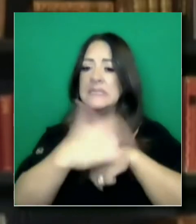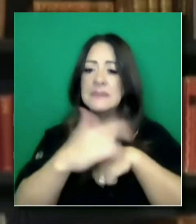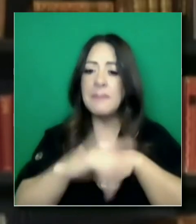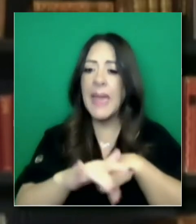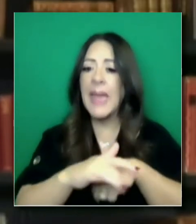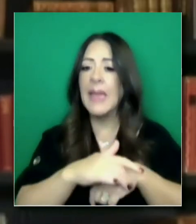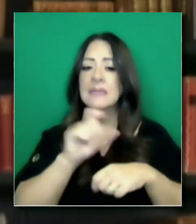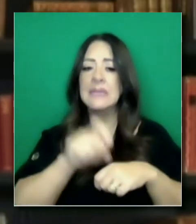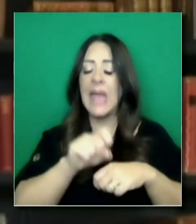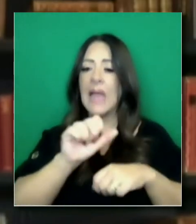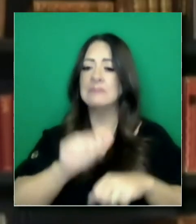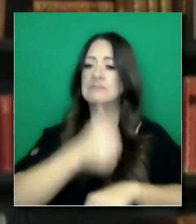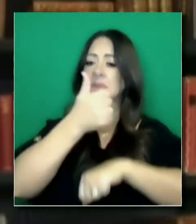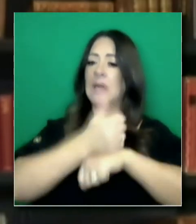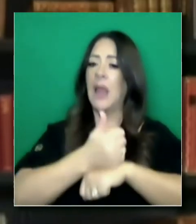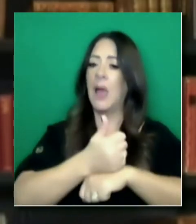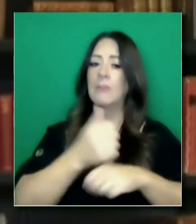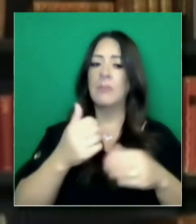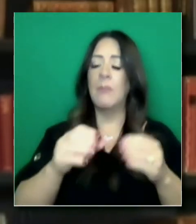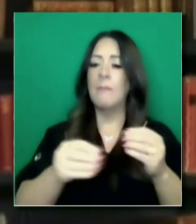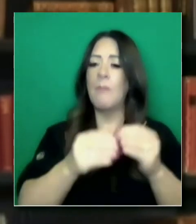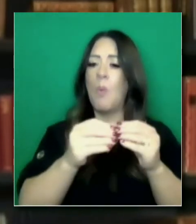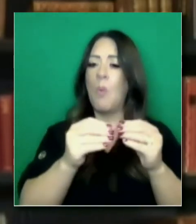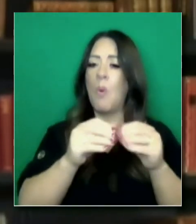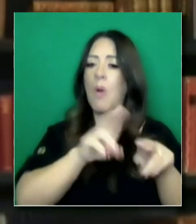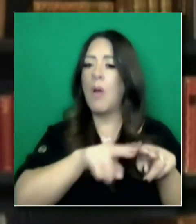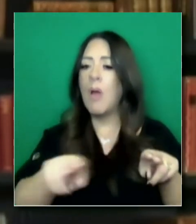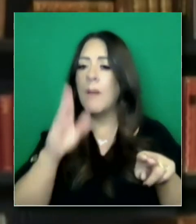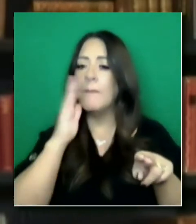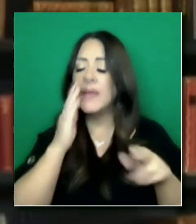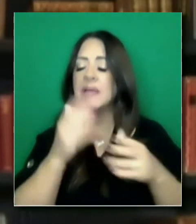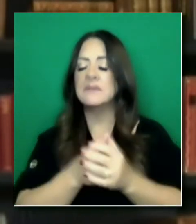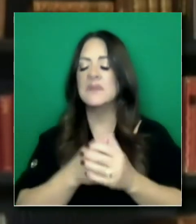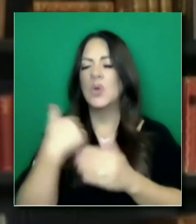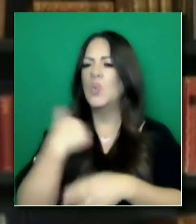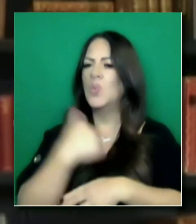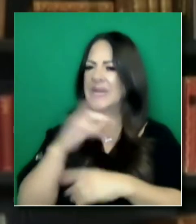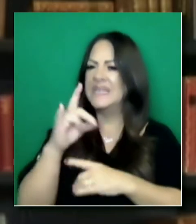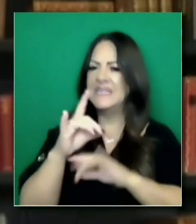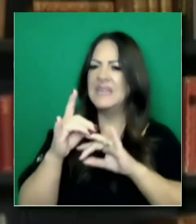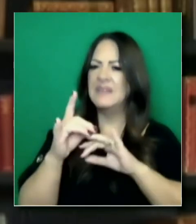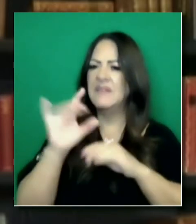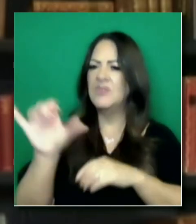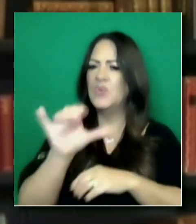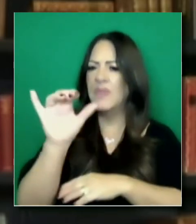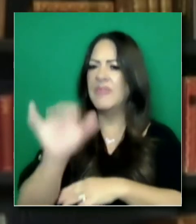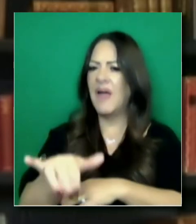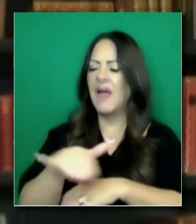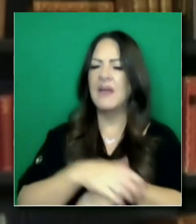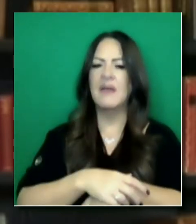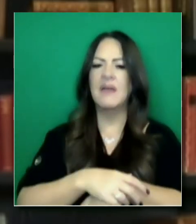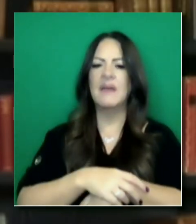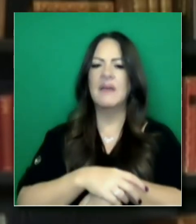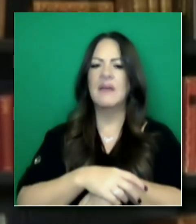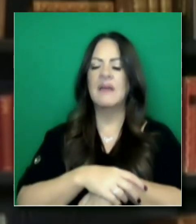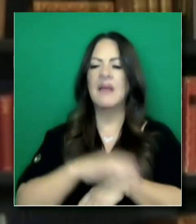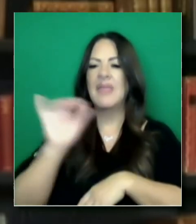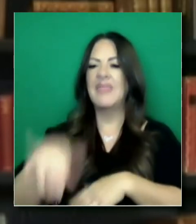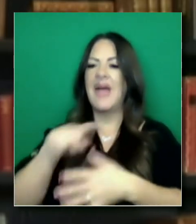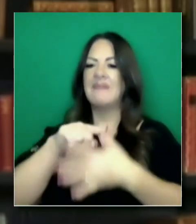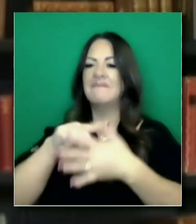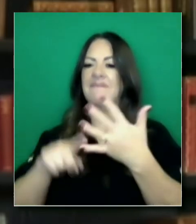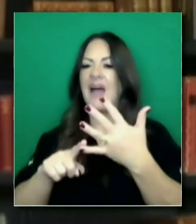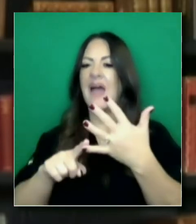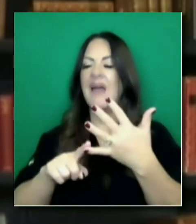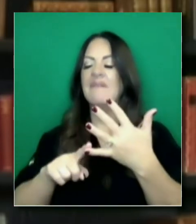also have been updating you pretty consistently, including a little bit today, on those alternative care site facilities, 5 that are no longer in warm